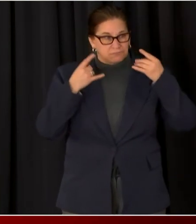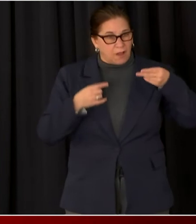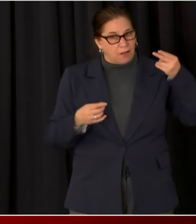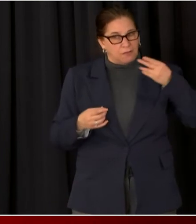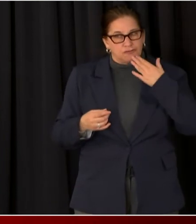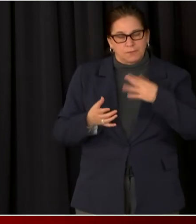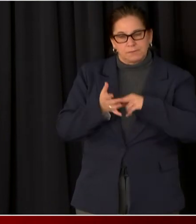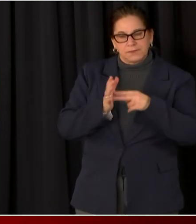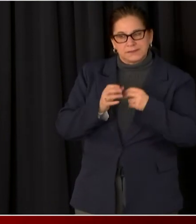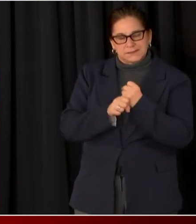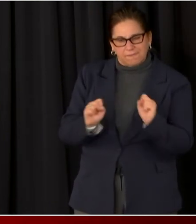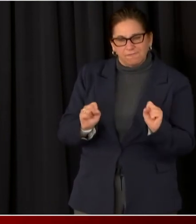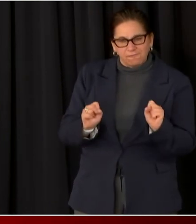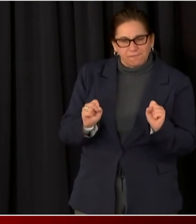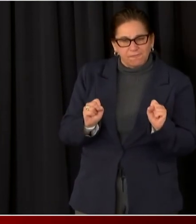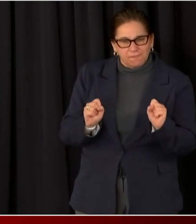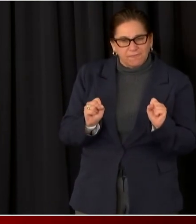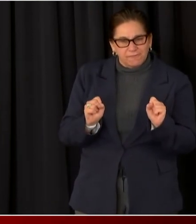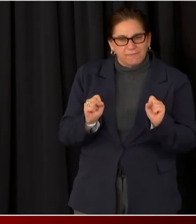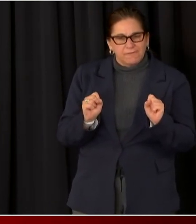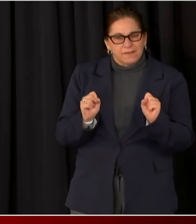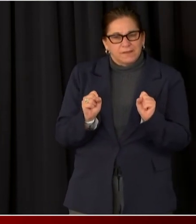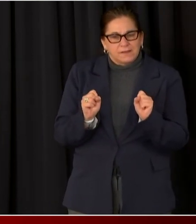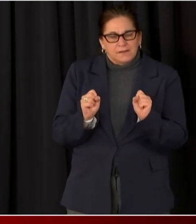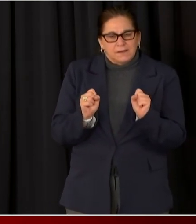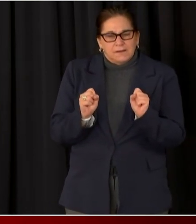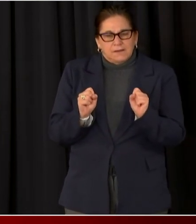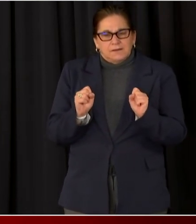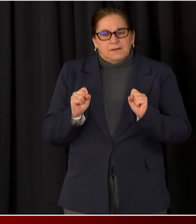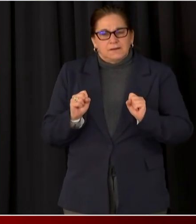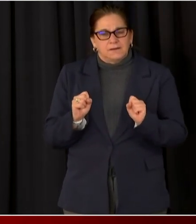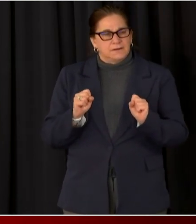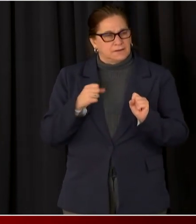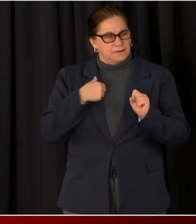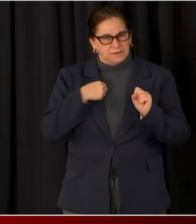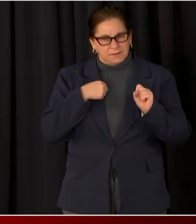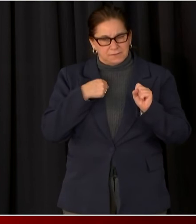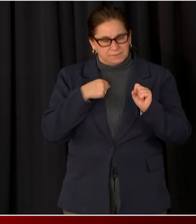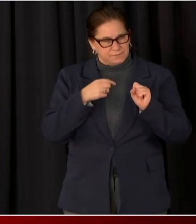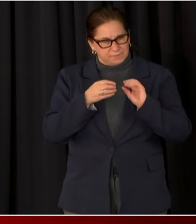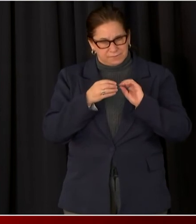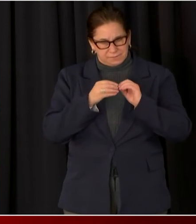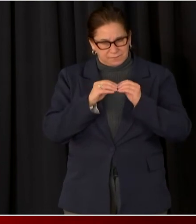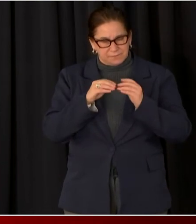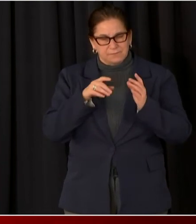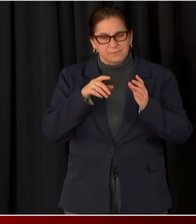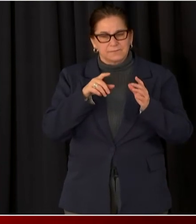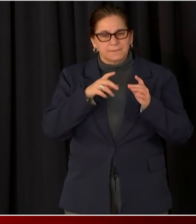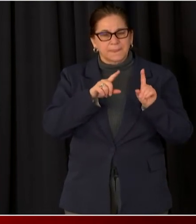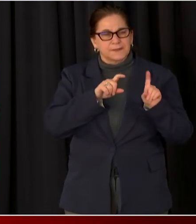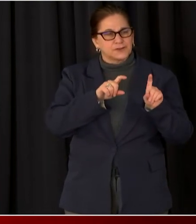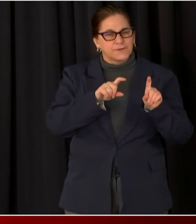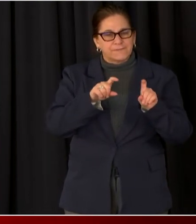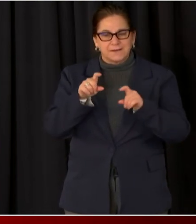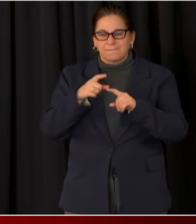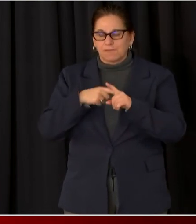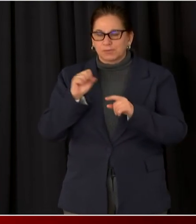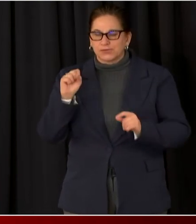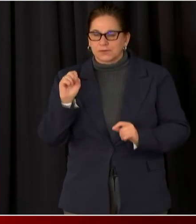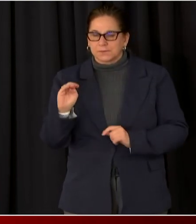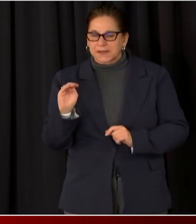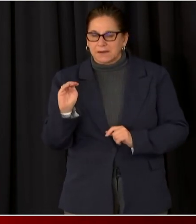on some of the surveys that are often used on social media because we don't have all of our population who would